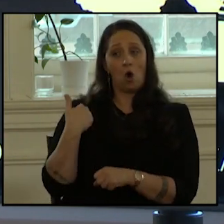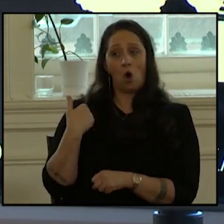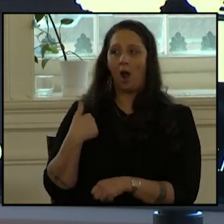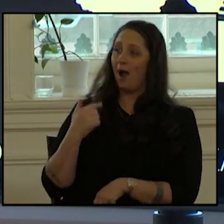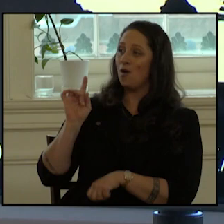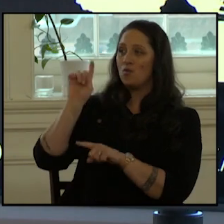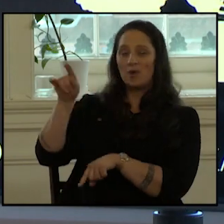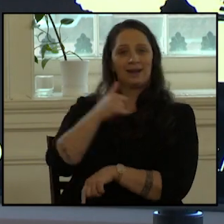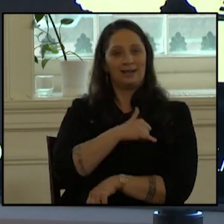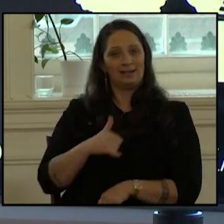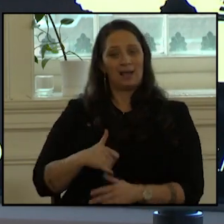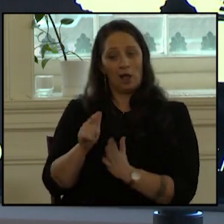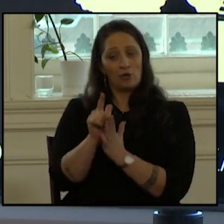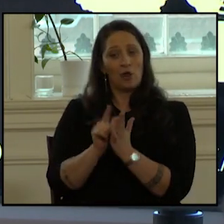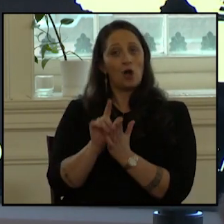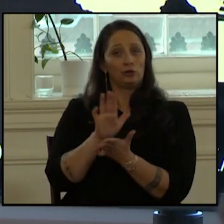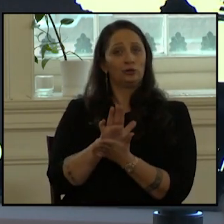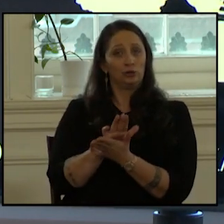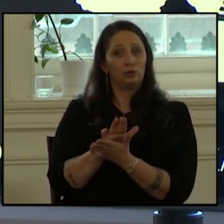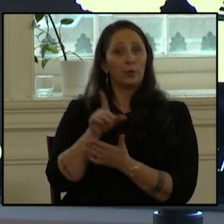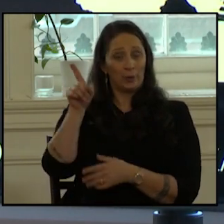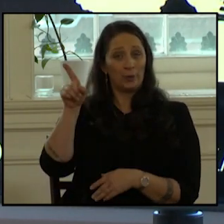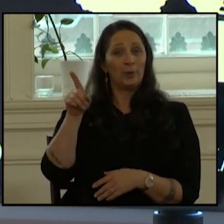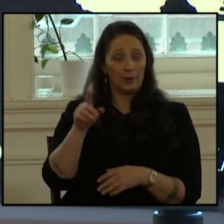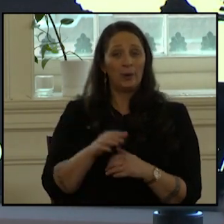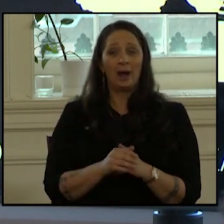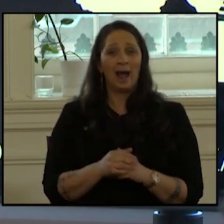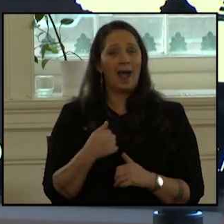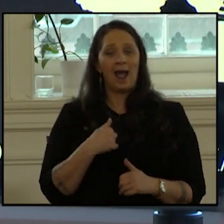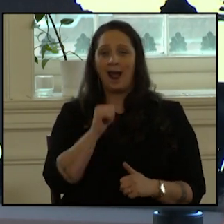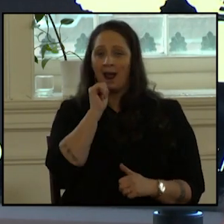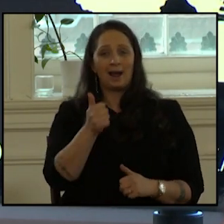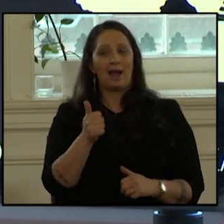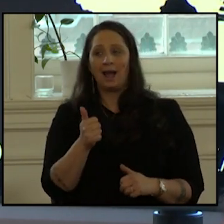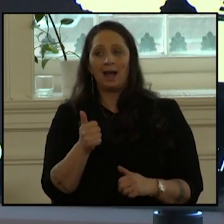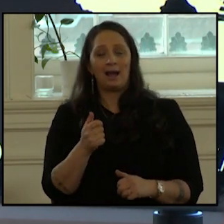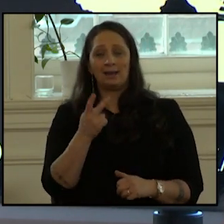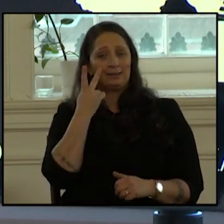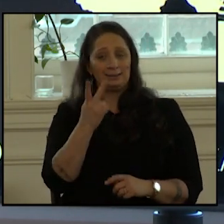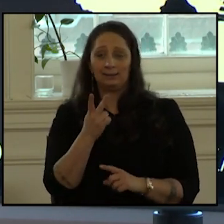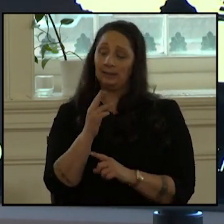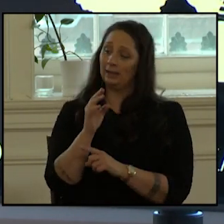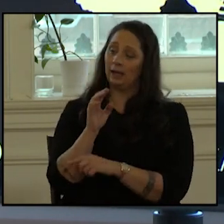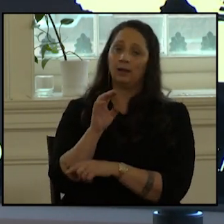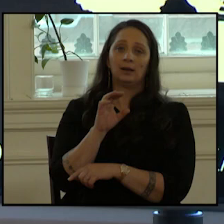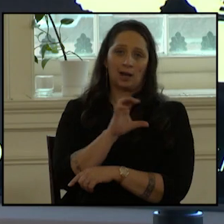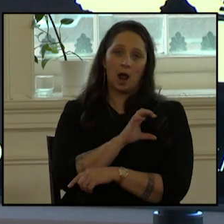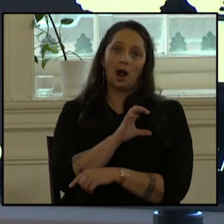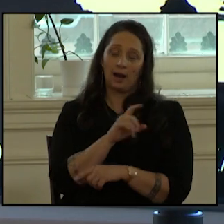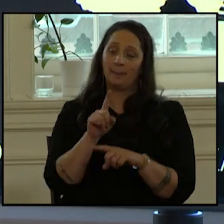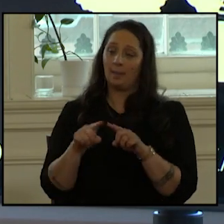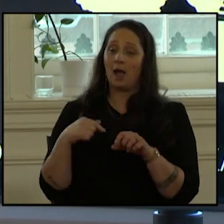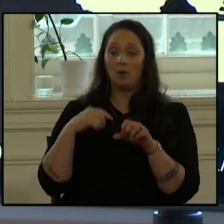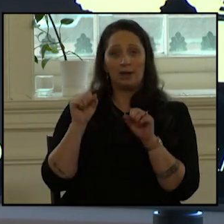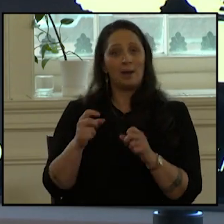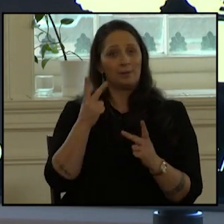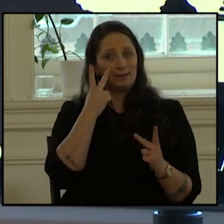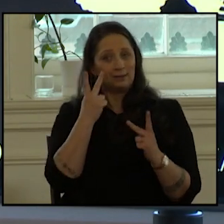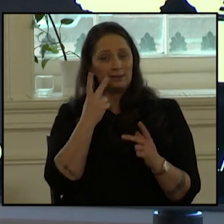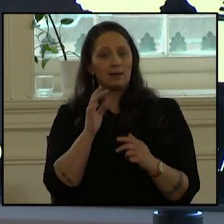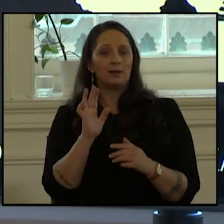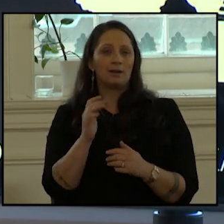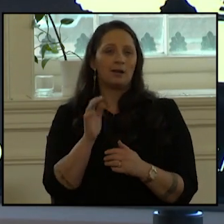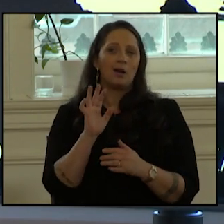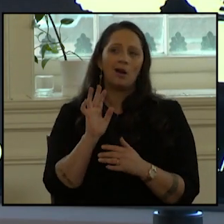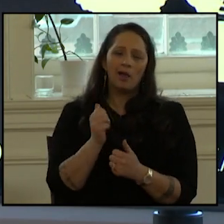Yale Law School, the Sterling Law School, and I did not get to see Ms. Constance, but I was able to see the love, and I